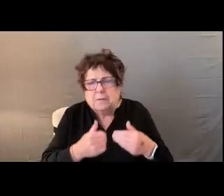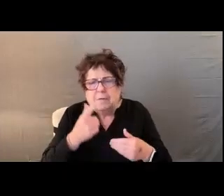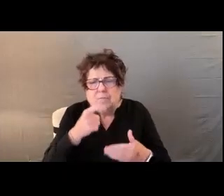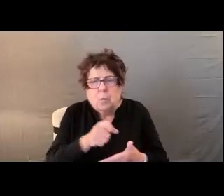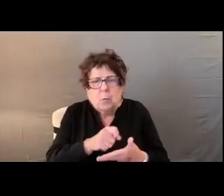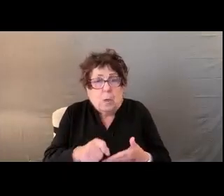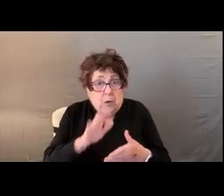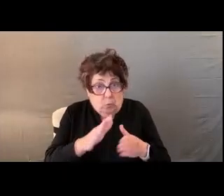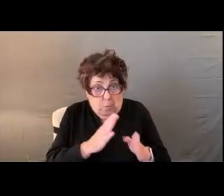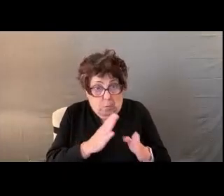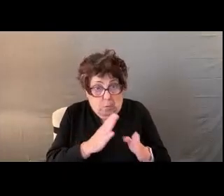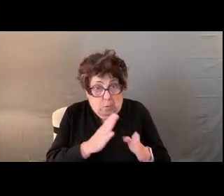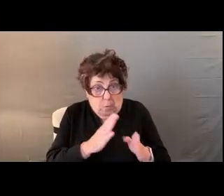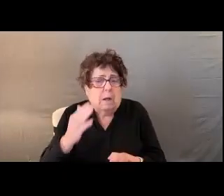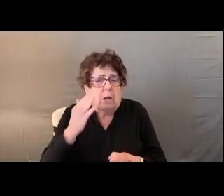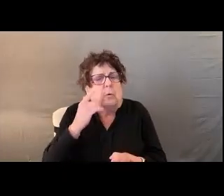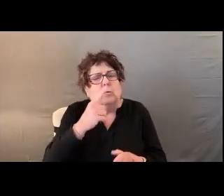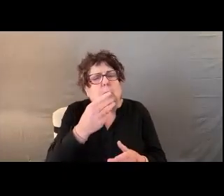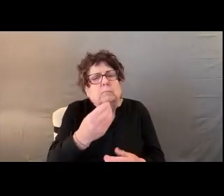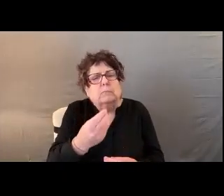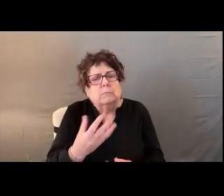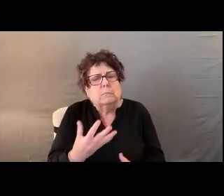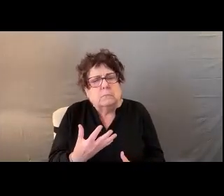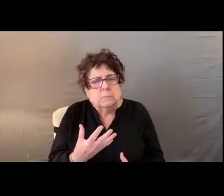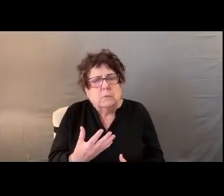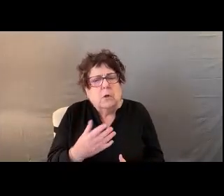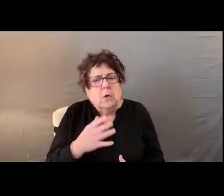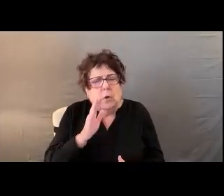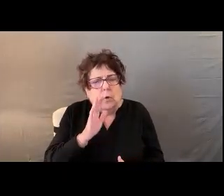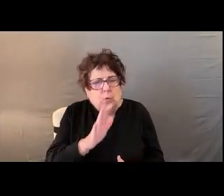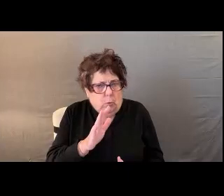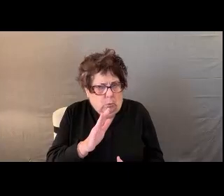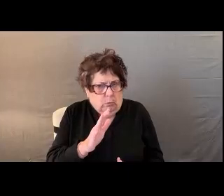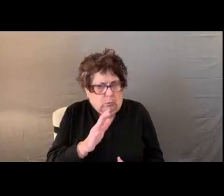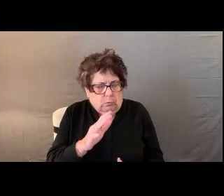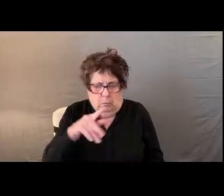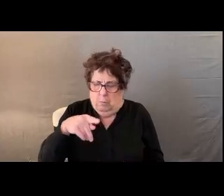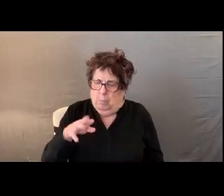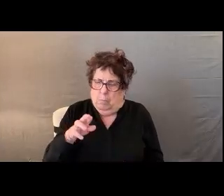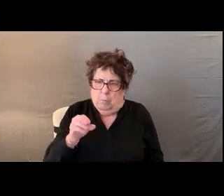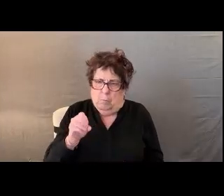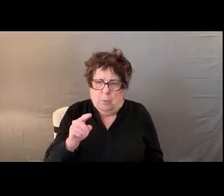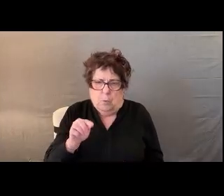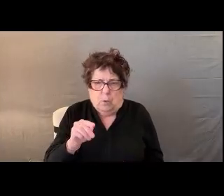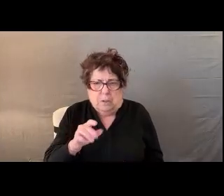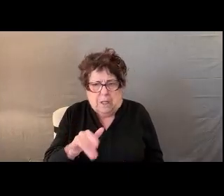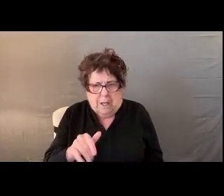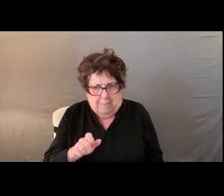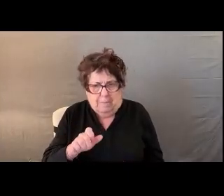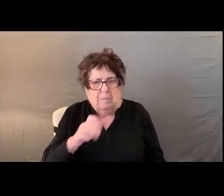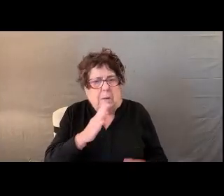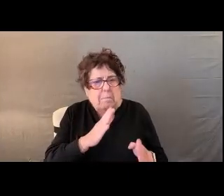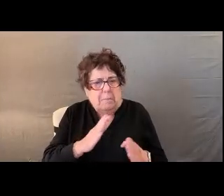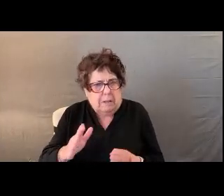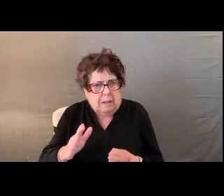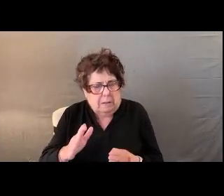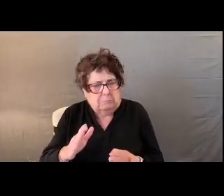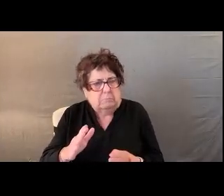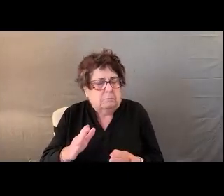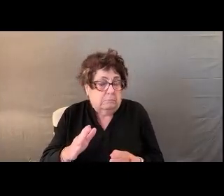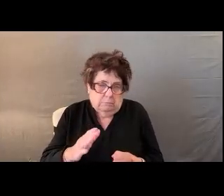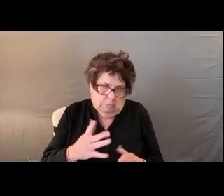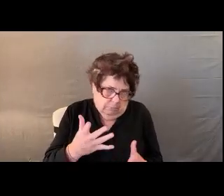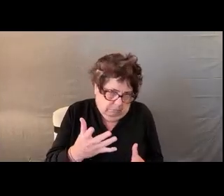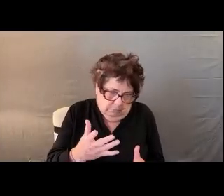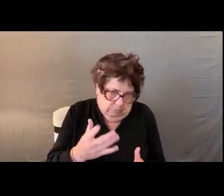with us the prototype of the plan that pretty much it is. You can correct me if I'm